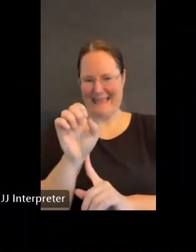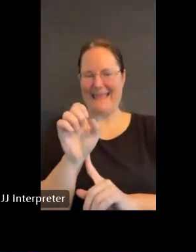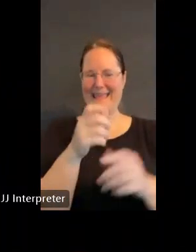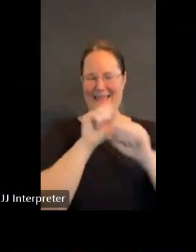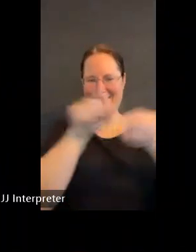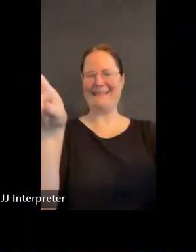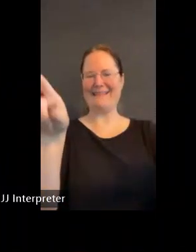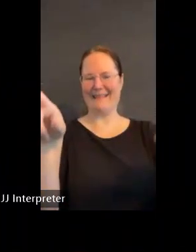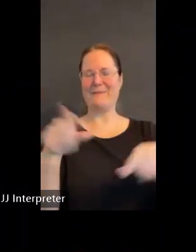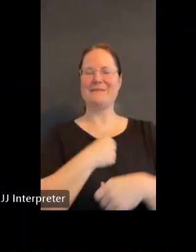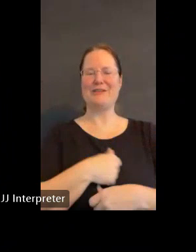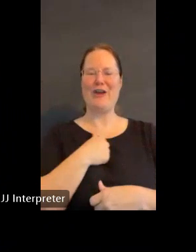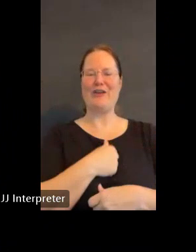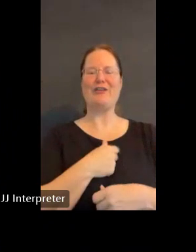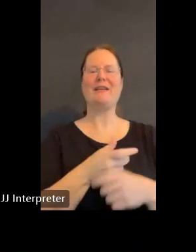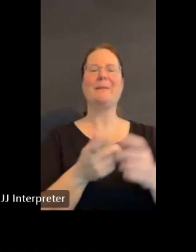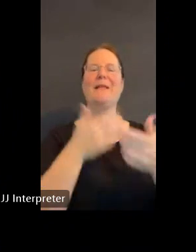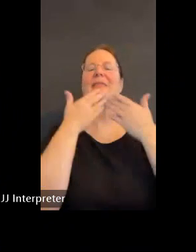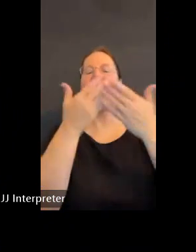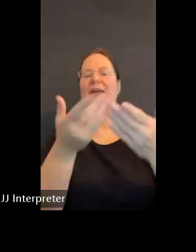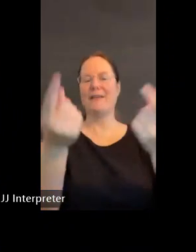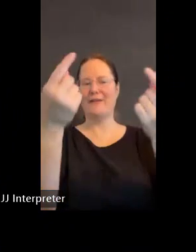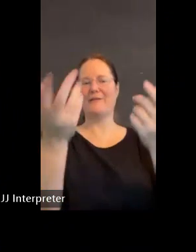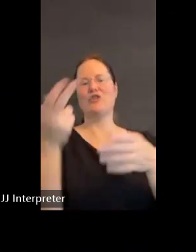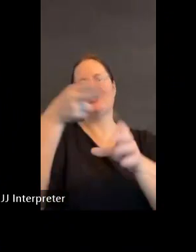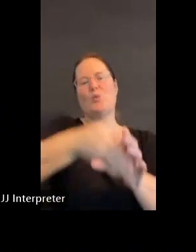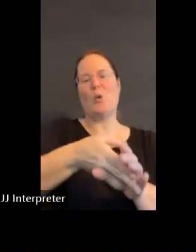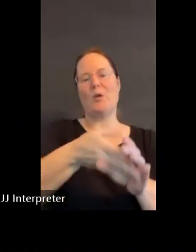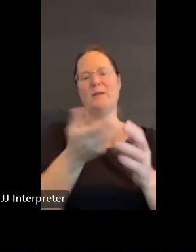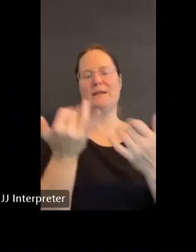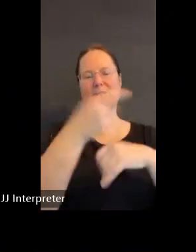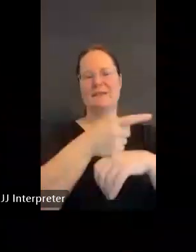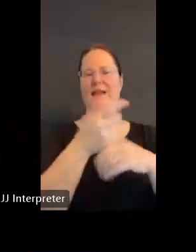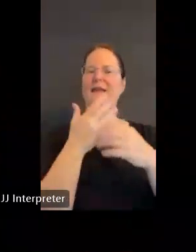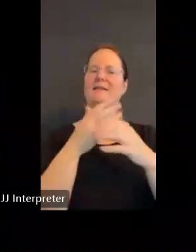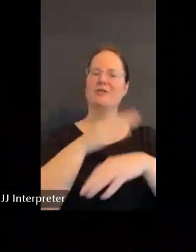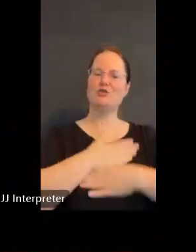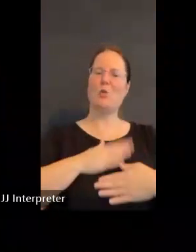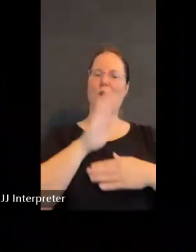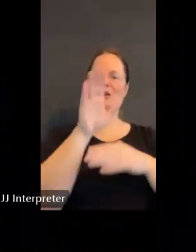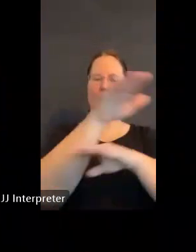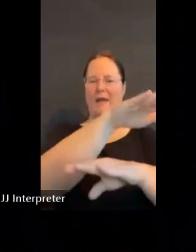and thanks for joining us today. I hope you have a great afternoon. Take care, everyone.